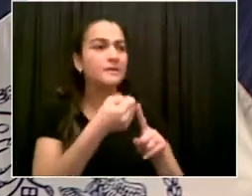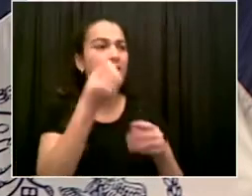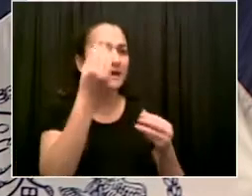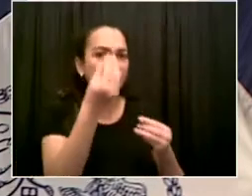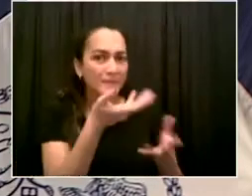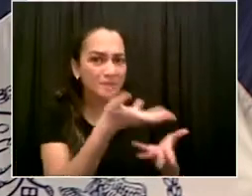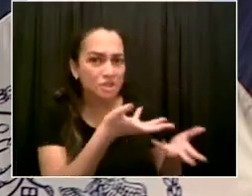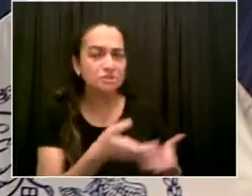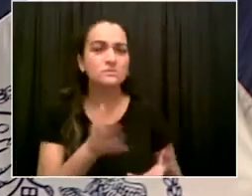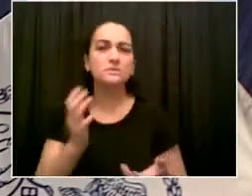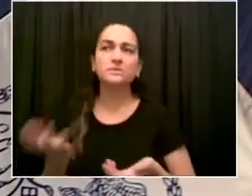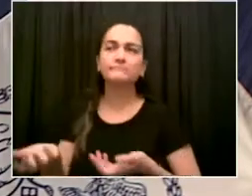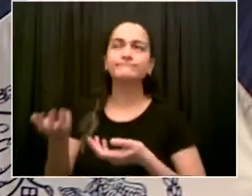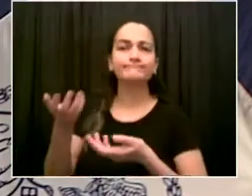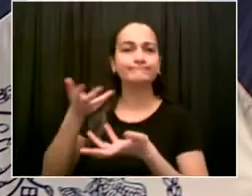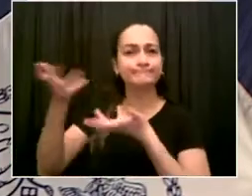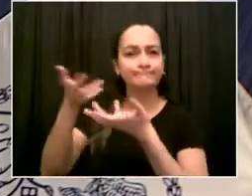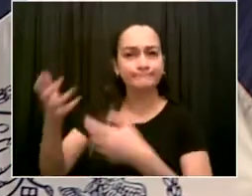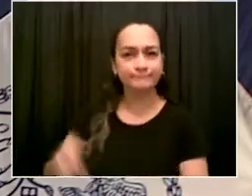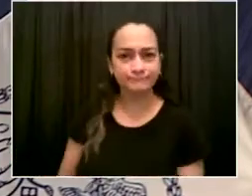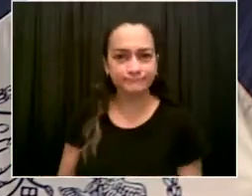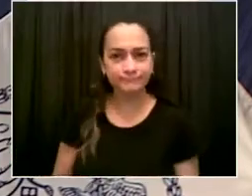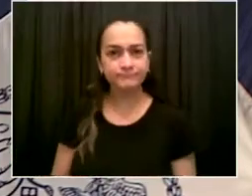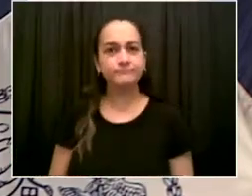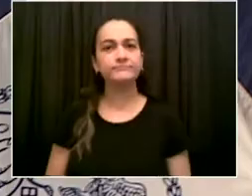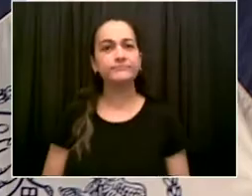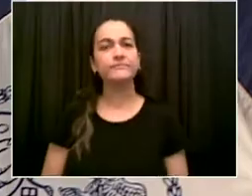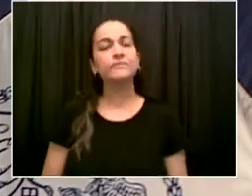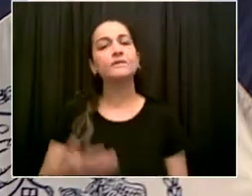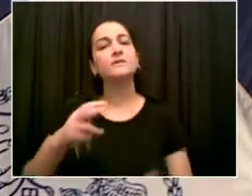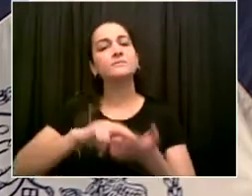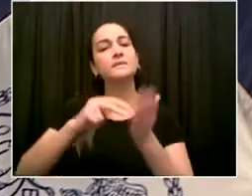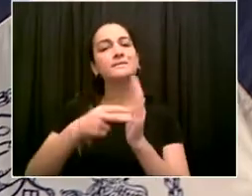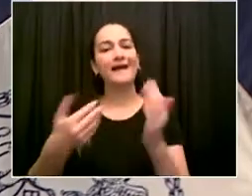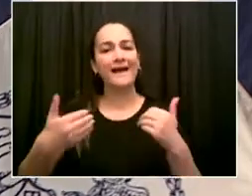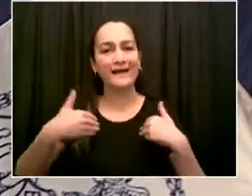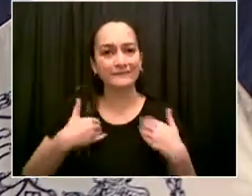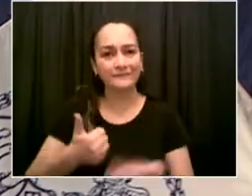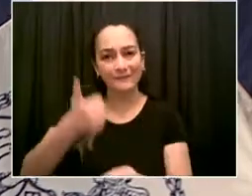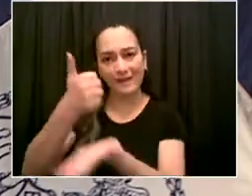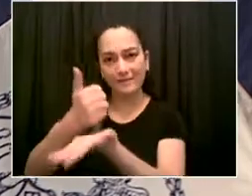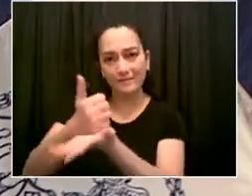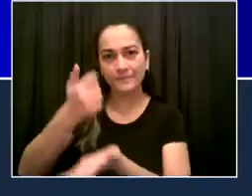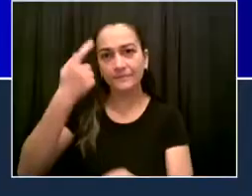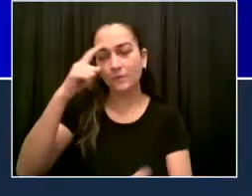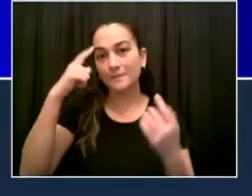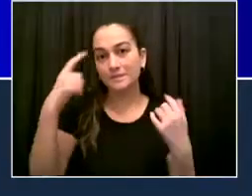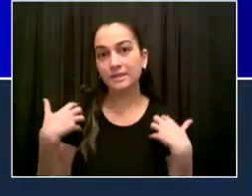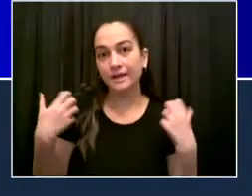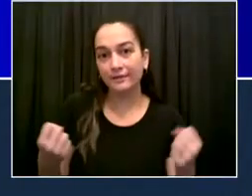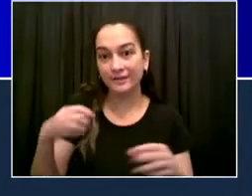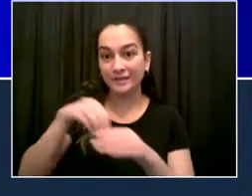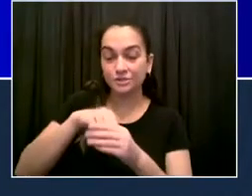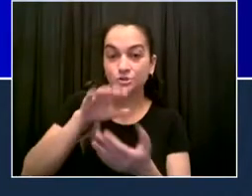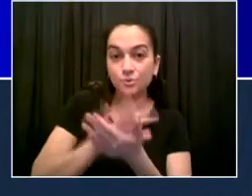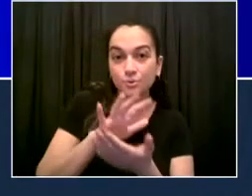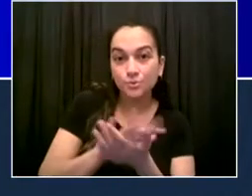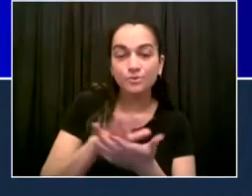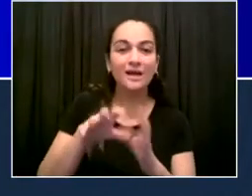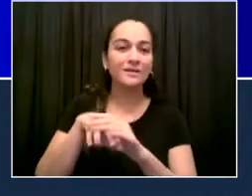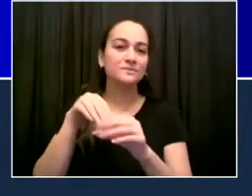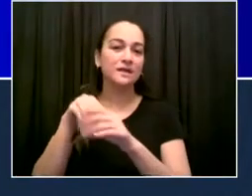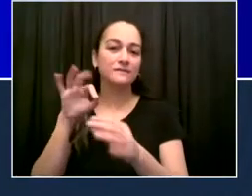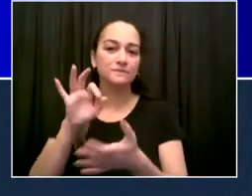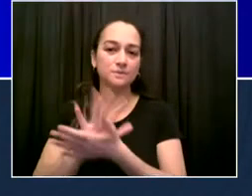different approach, and it's going to allow us to do so much more. So when we talk about mental health for all, we're taking everything we learned over the last 8 years and we're taking